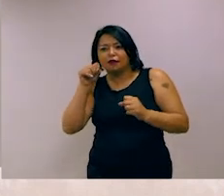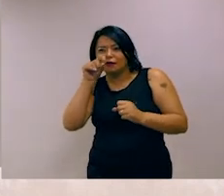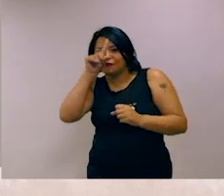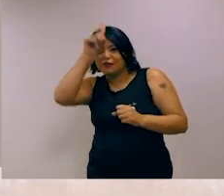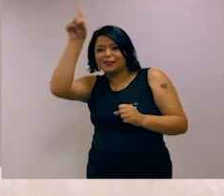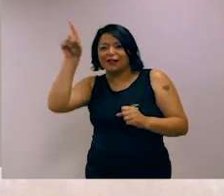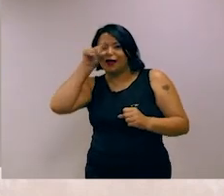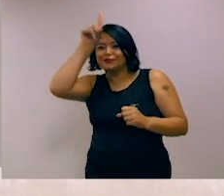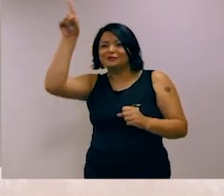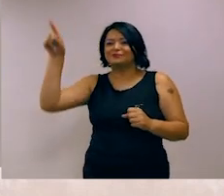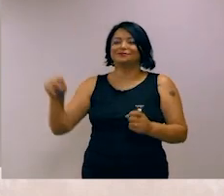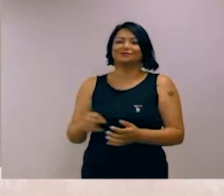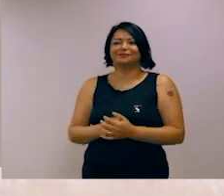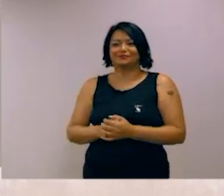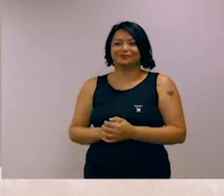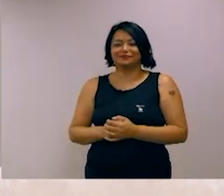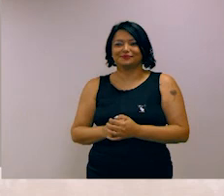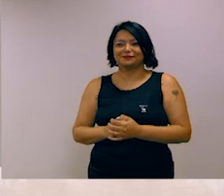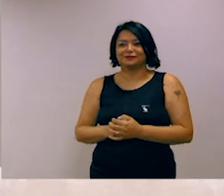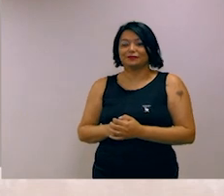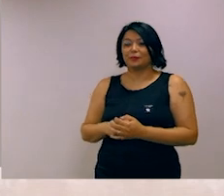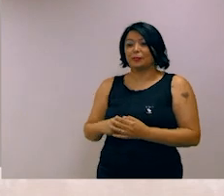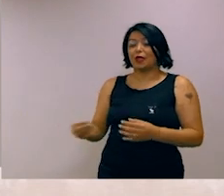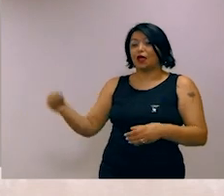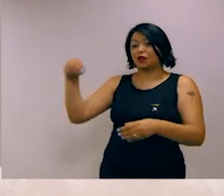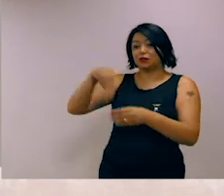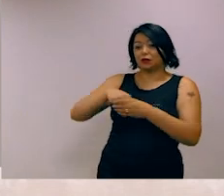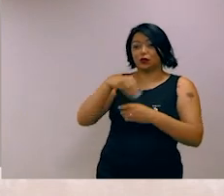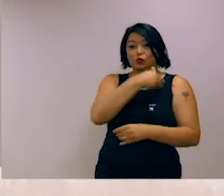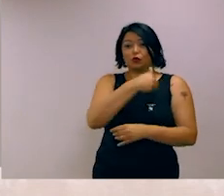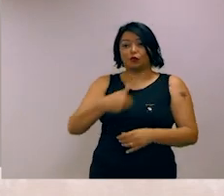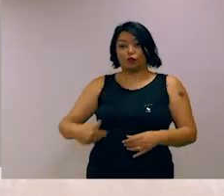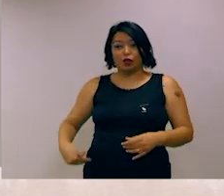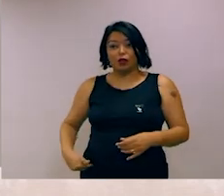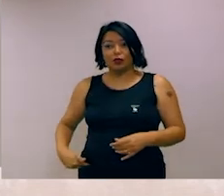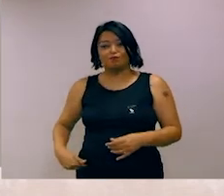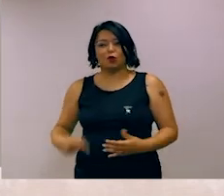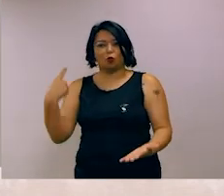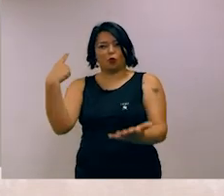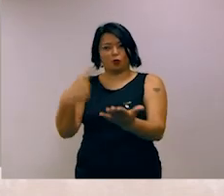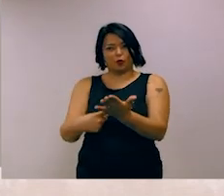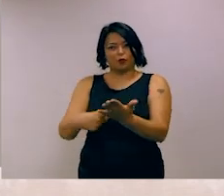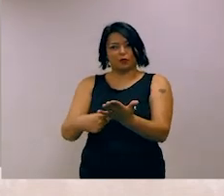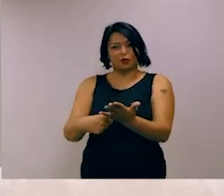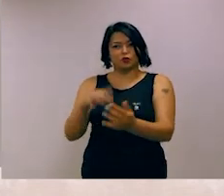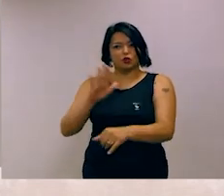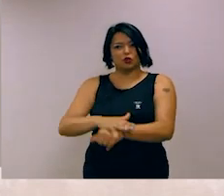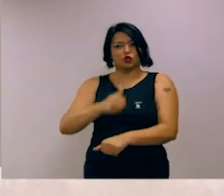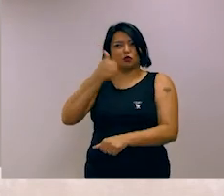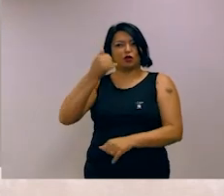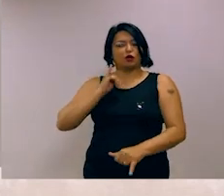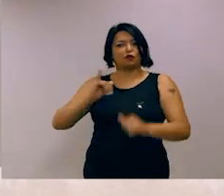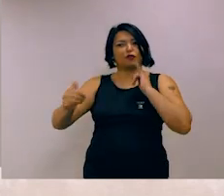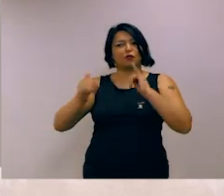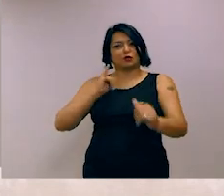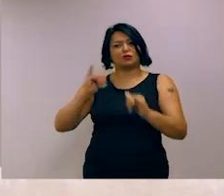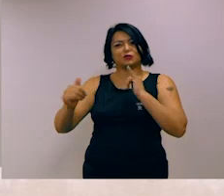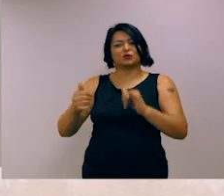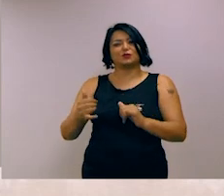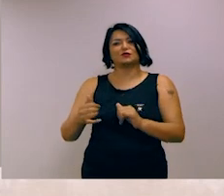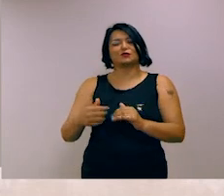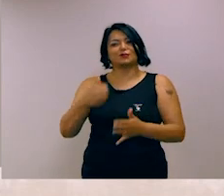means we're all committed to better data, better decisions, and better life. Thank you very